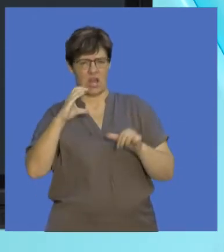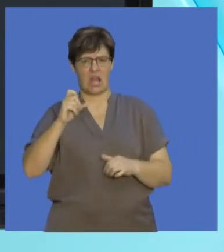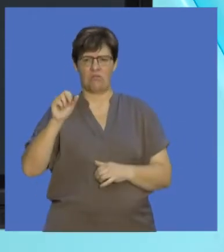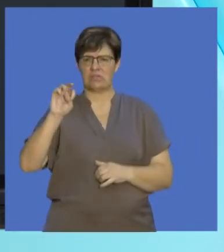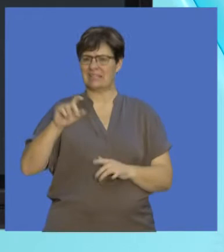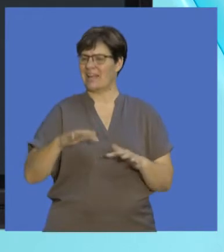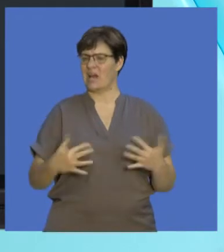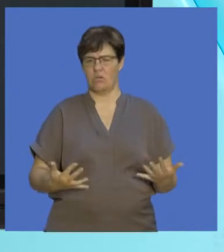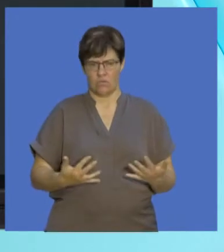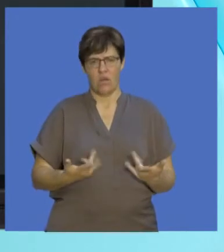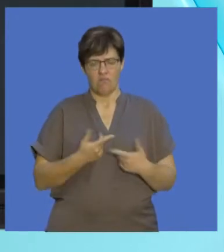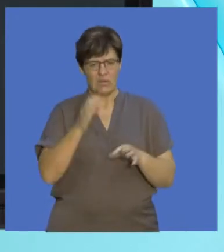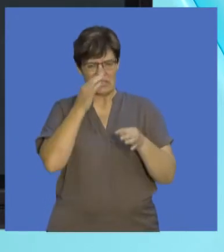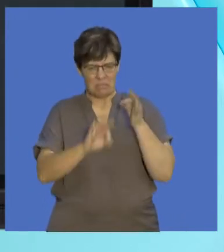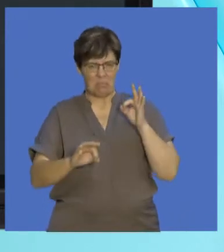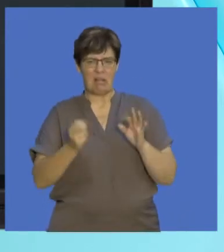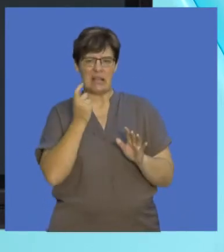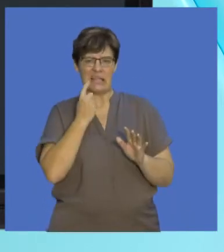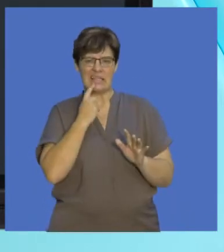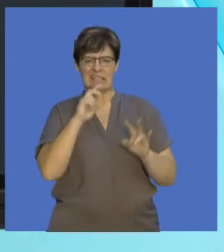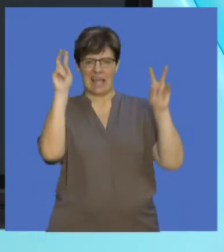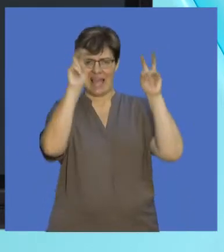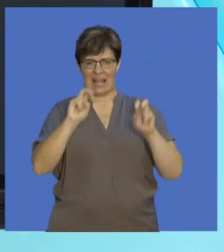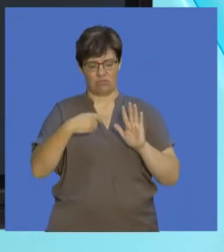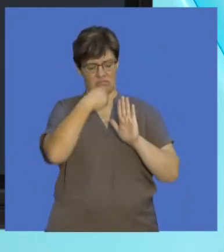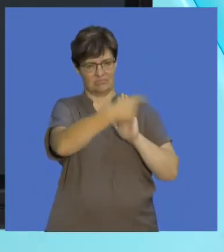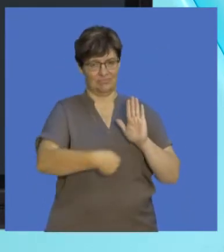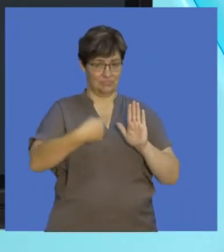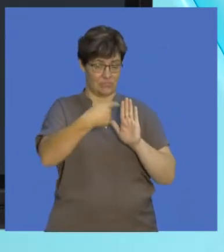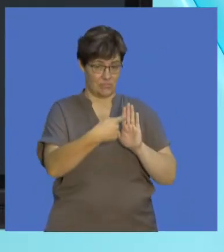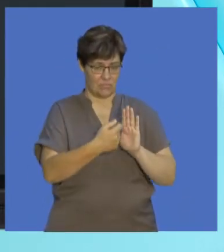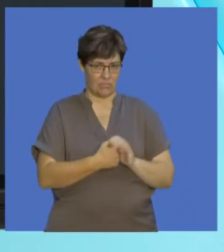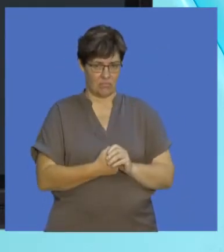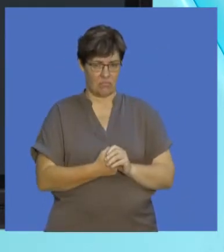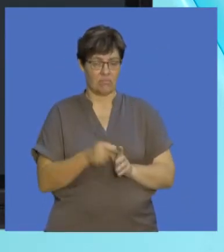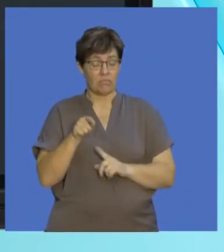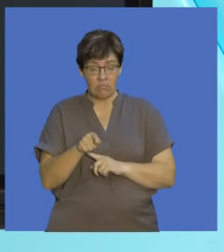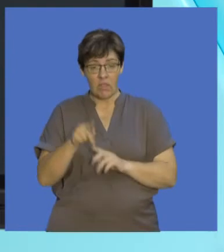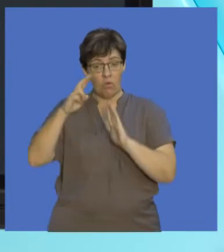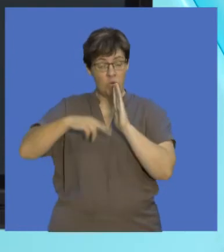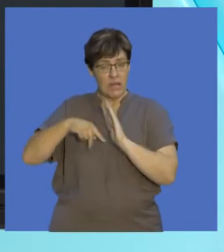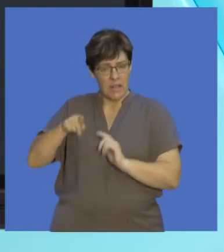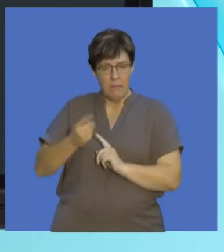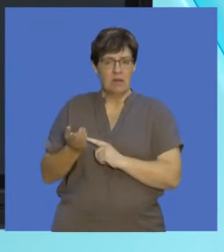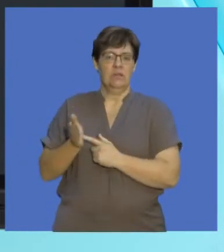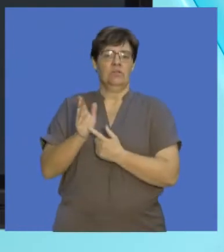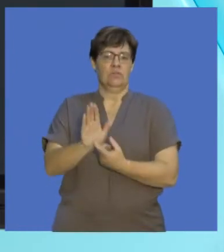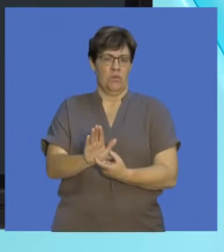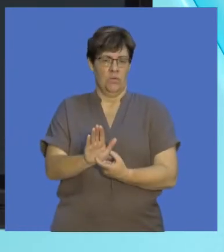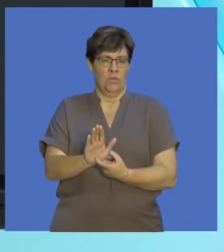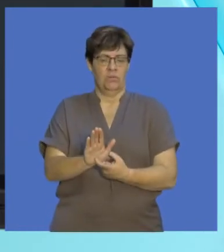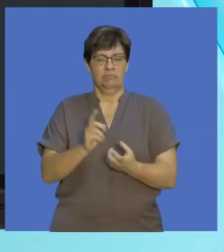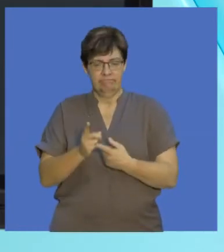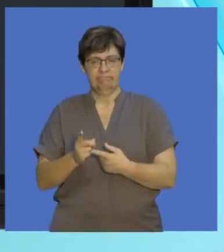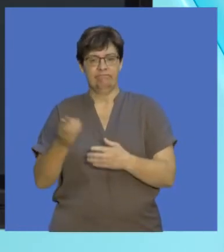as, a simple electric circuit is concerned. Because, the current reading must be an indication of